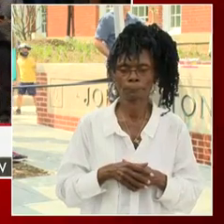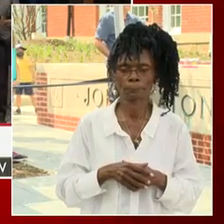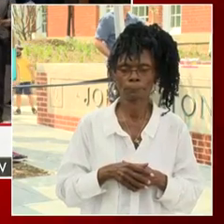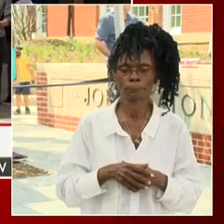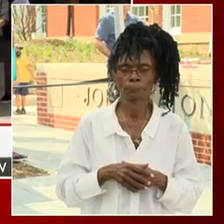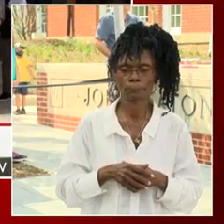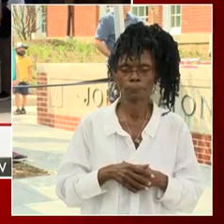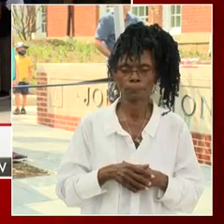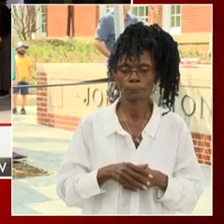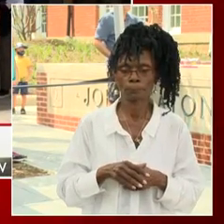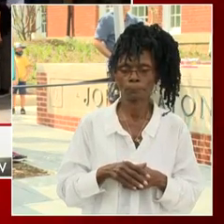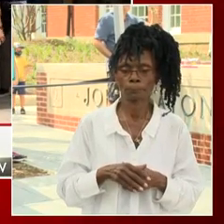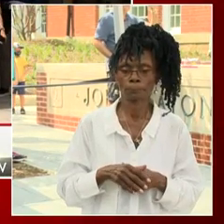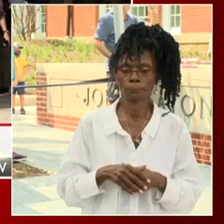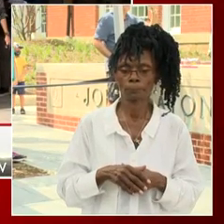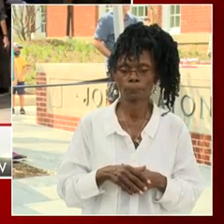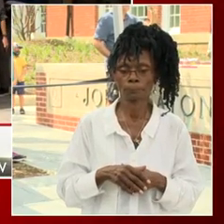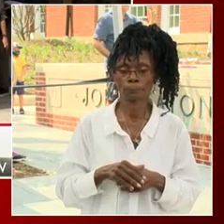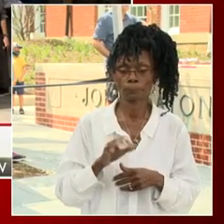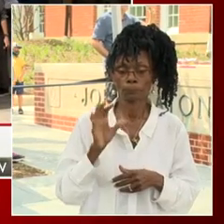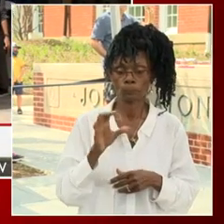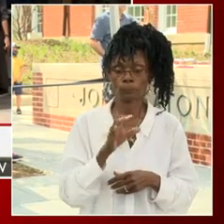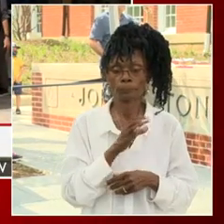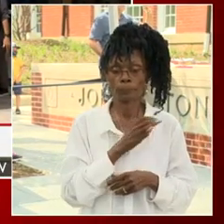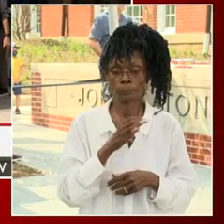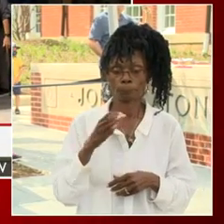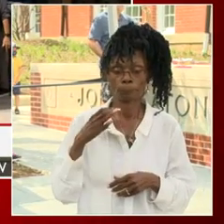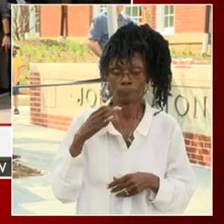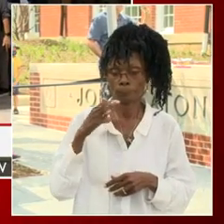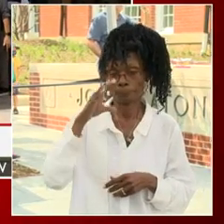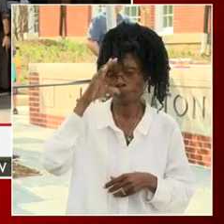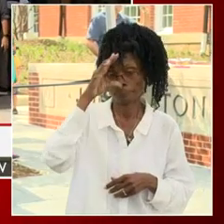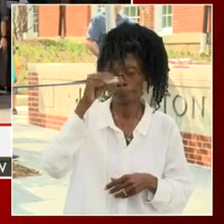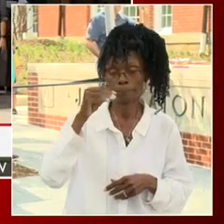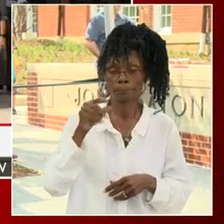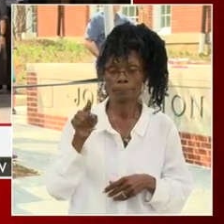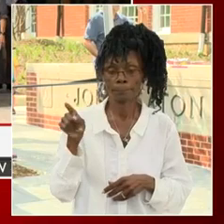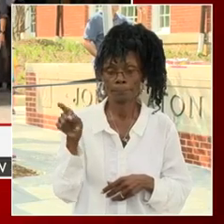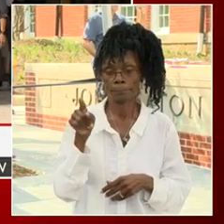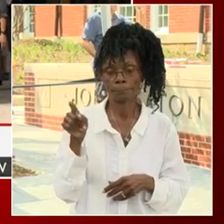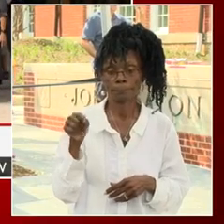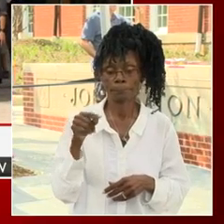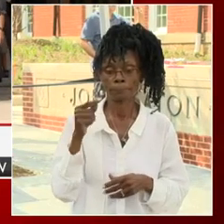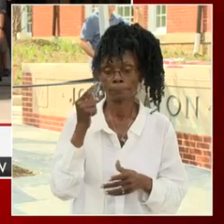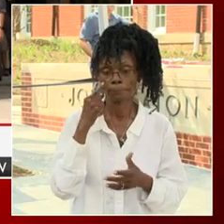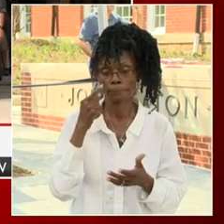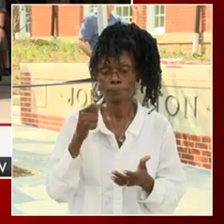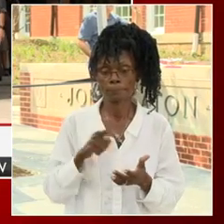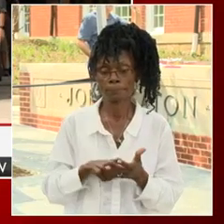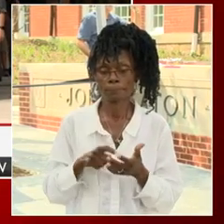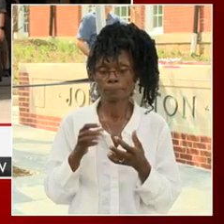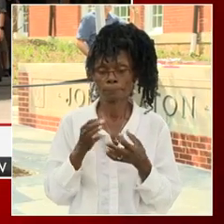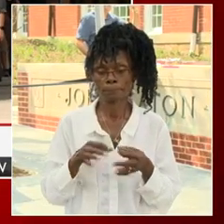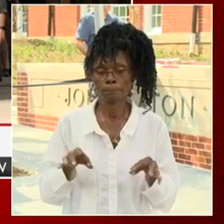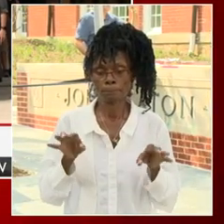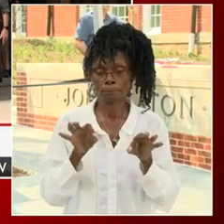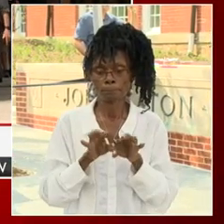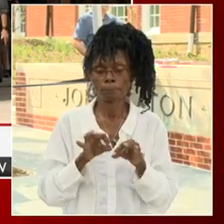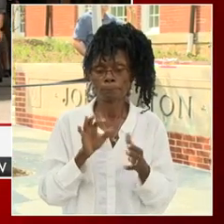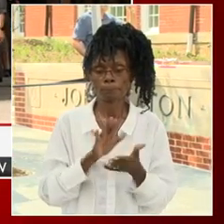lot of recognition for recognizing how important these school buildings are and making sure